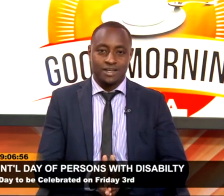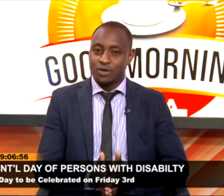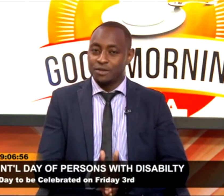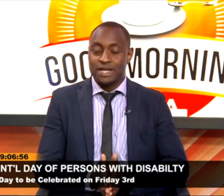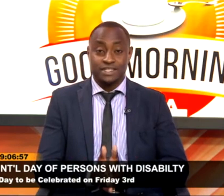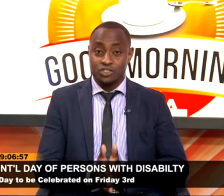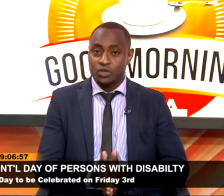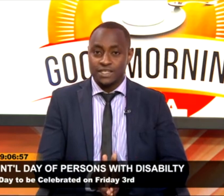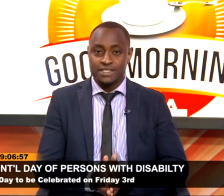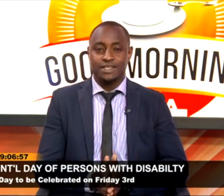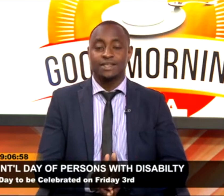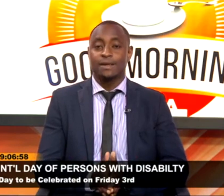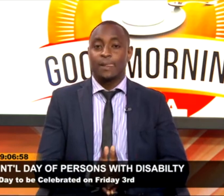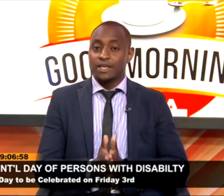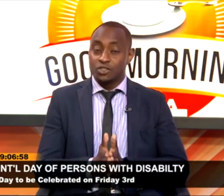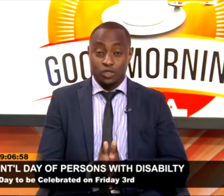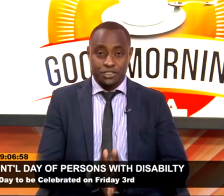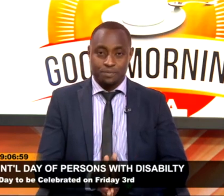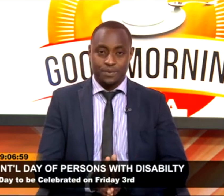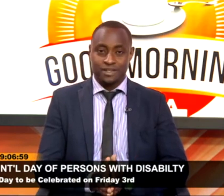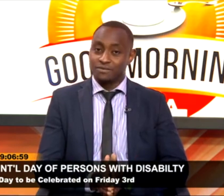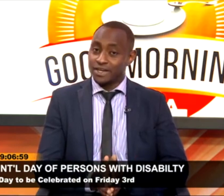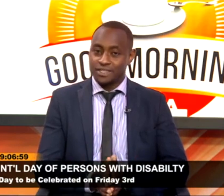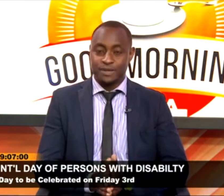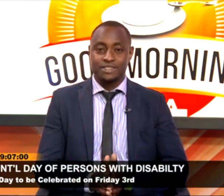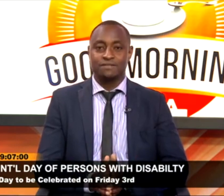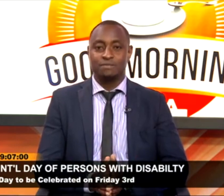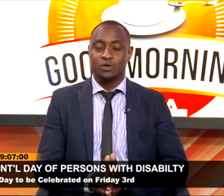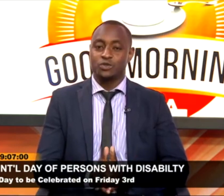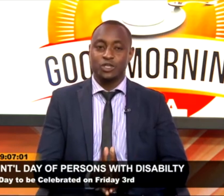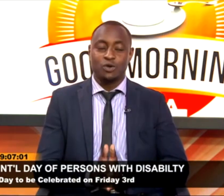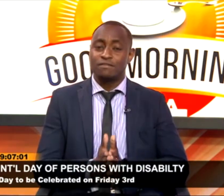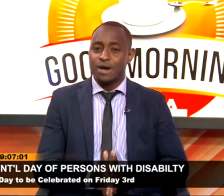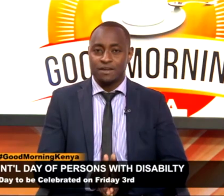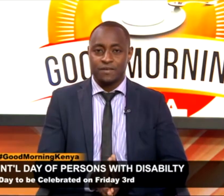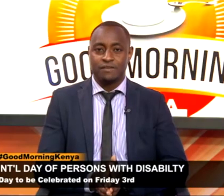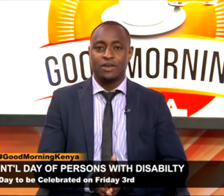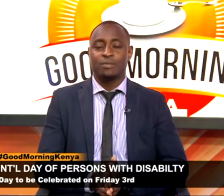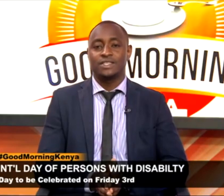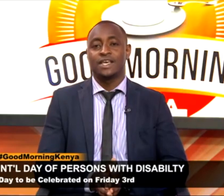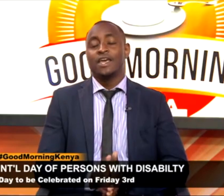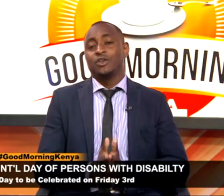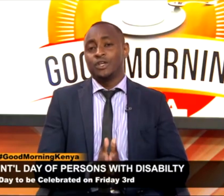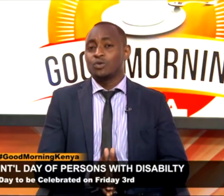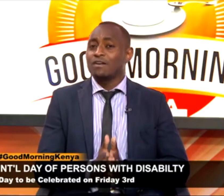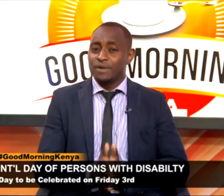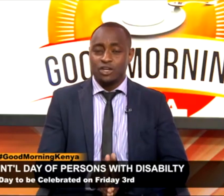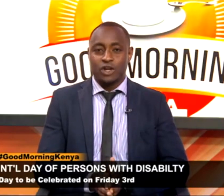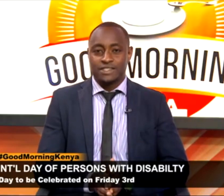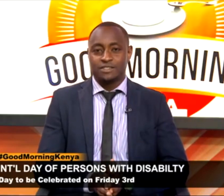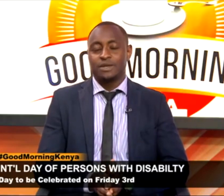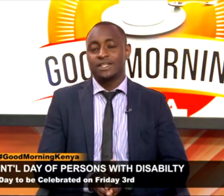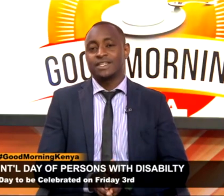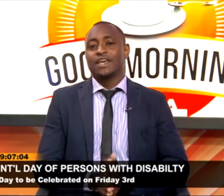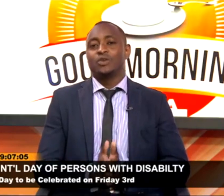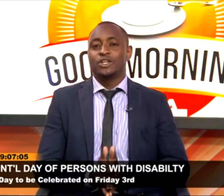easy one. Yes. You can imagine, it's not easy, it's not cheap, it's very expensive, because you need to have barrier-free environments, you need to have